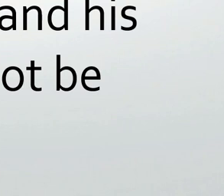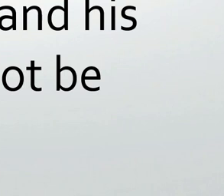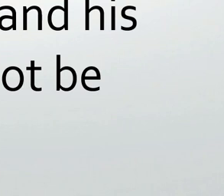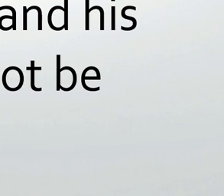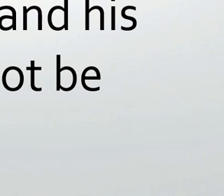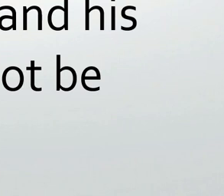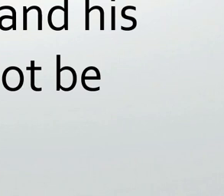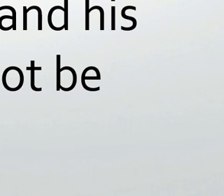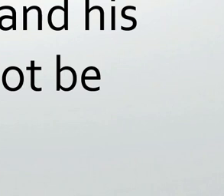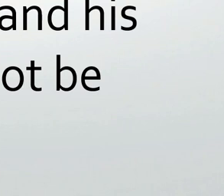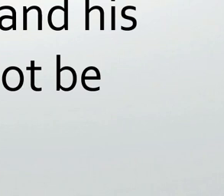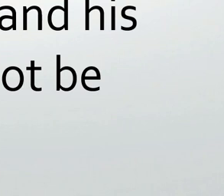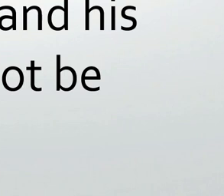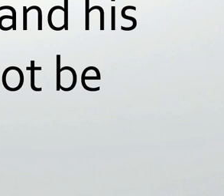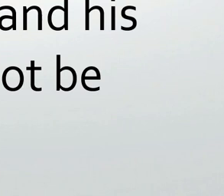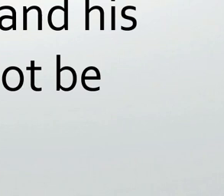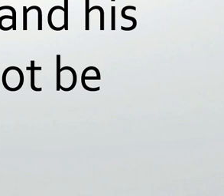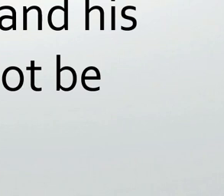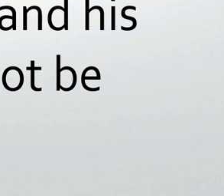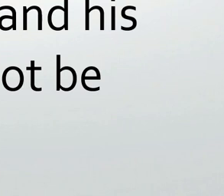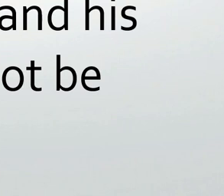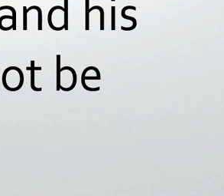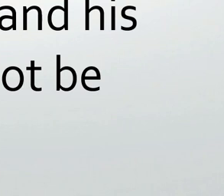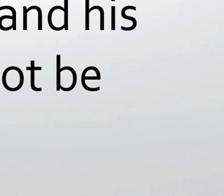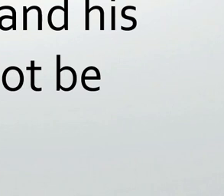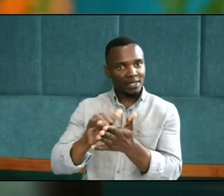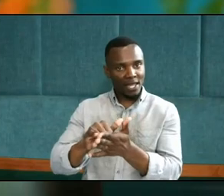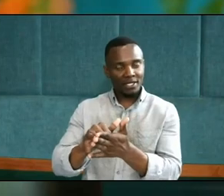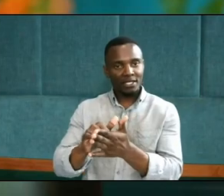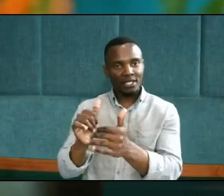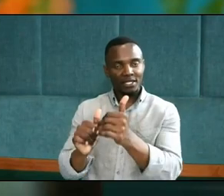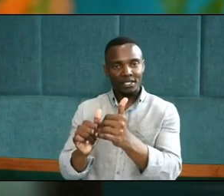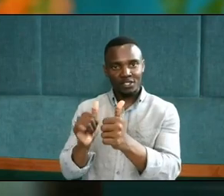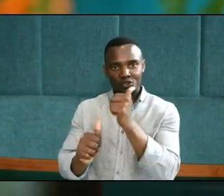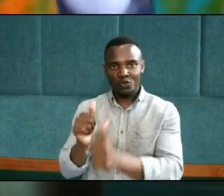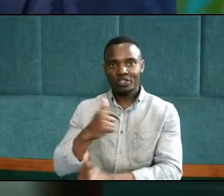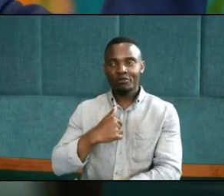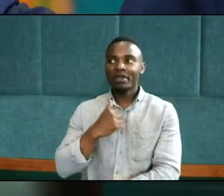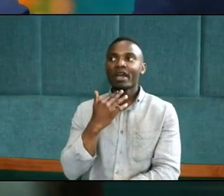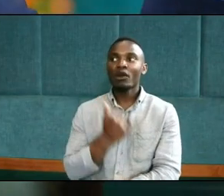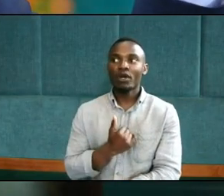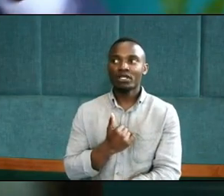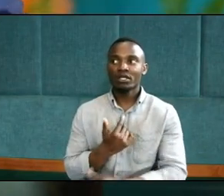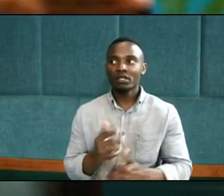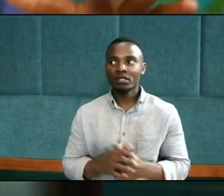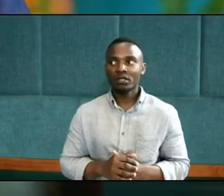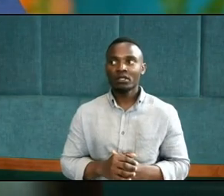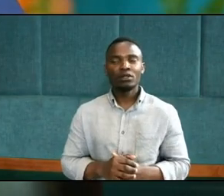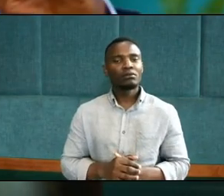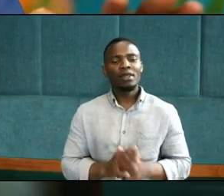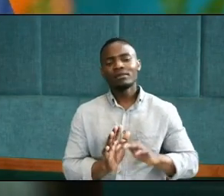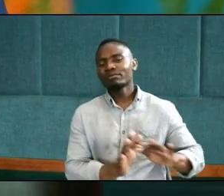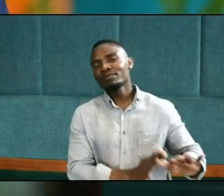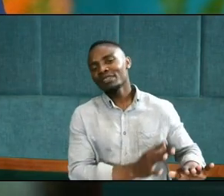be destroyed. This is a kingdom, my friends, I want you to look up to. Watch these small